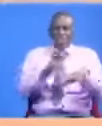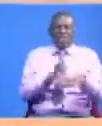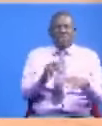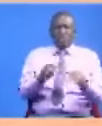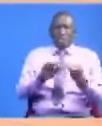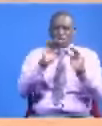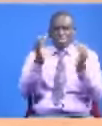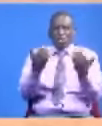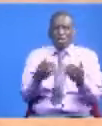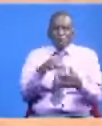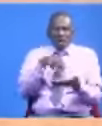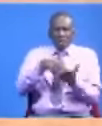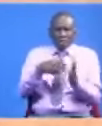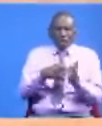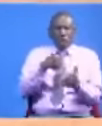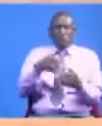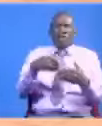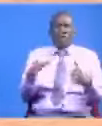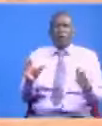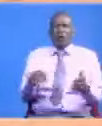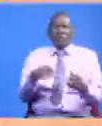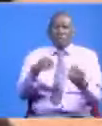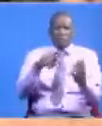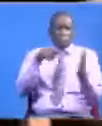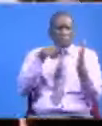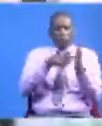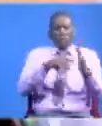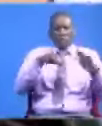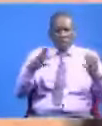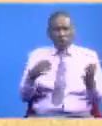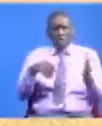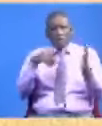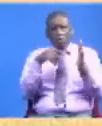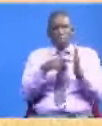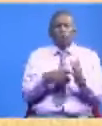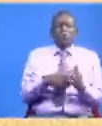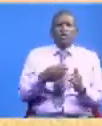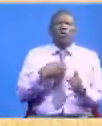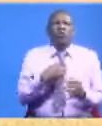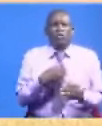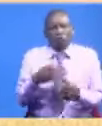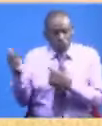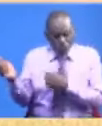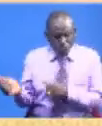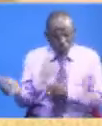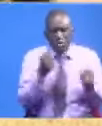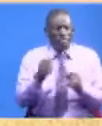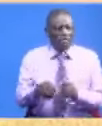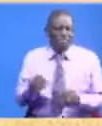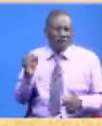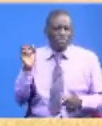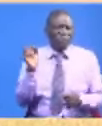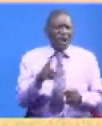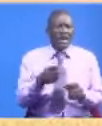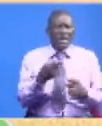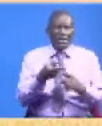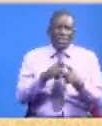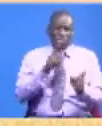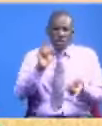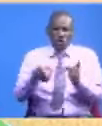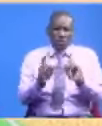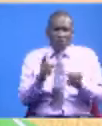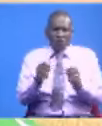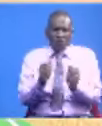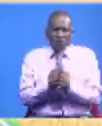you, you are out. Na alama wanapata aje? Now alama, you have to bat that ball mbali, then you run against